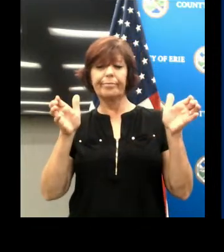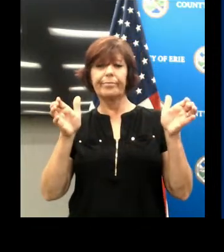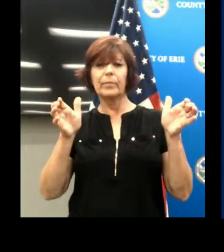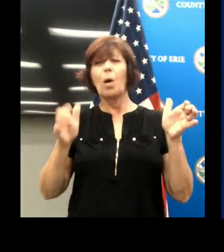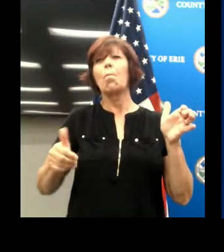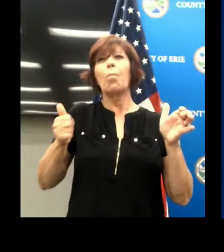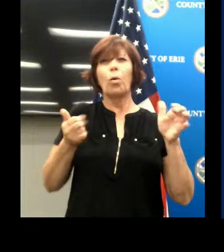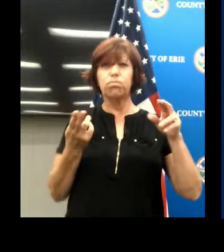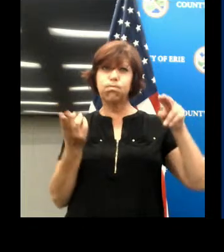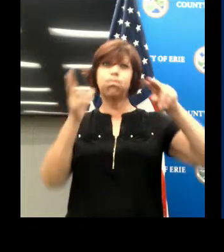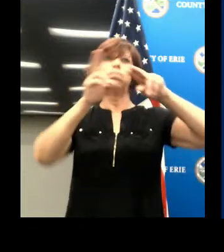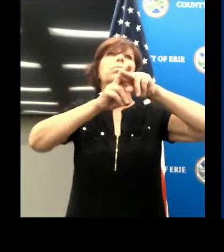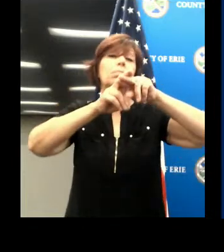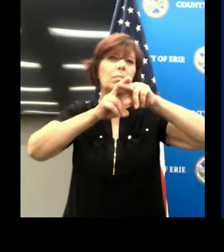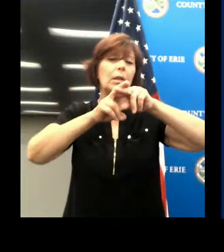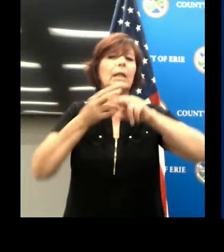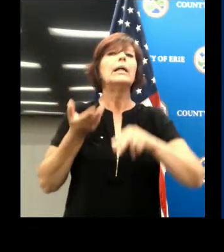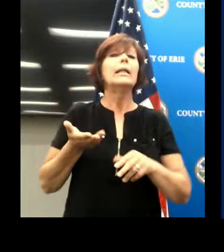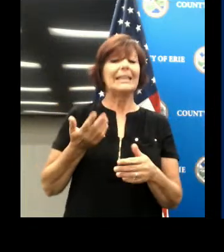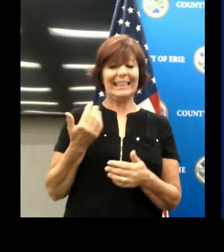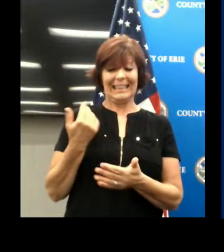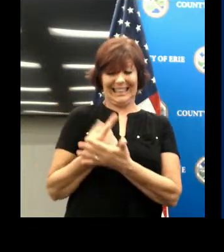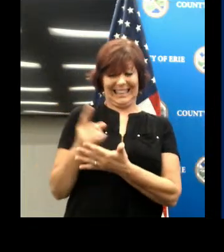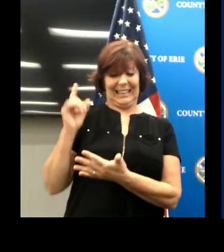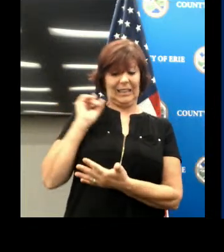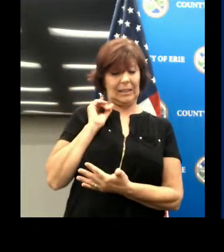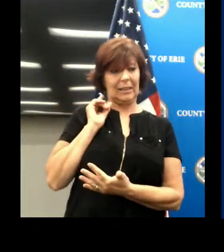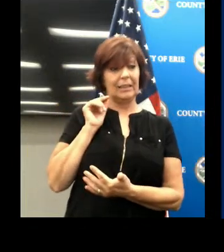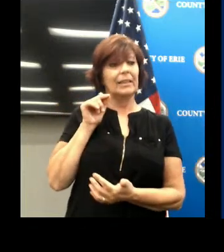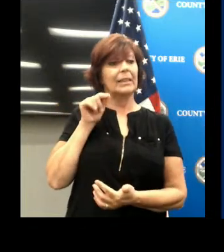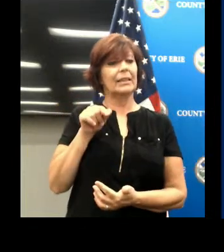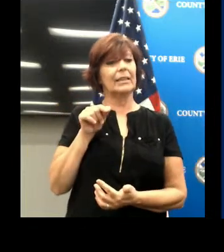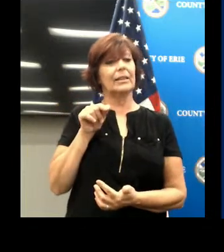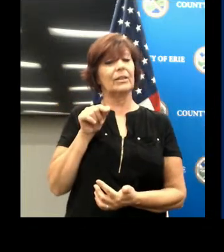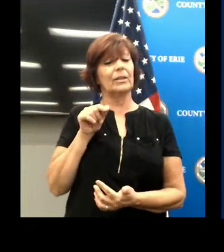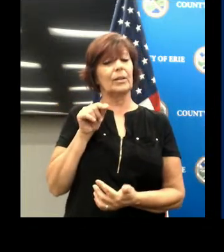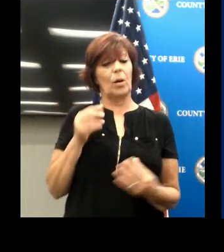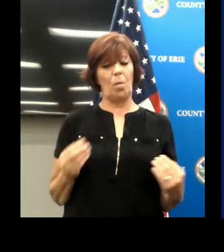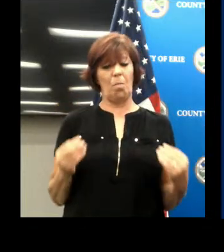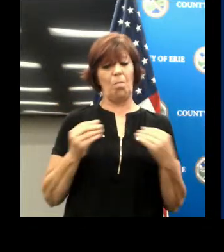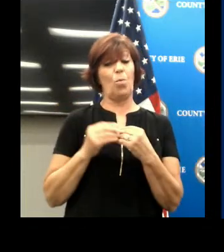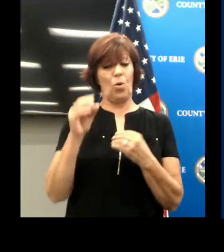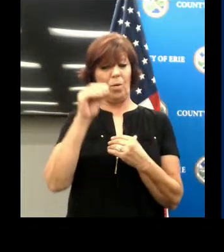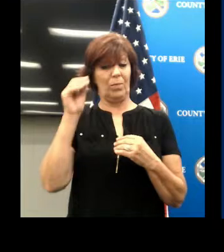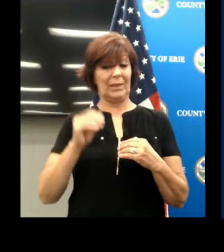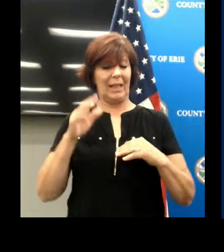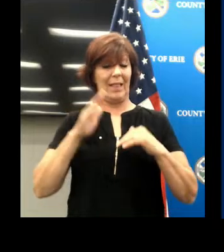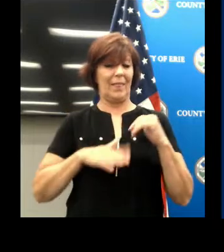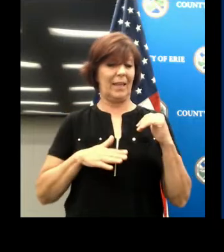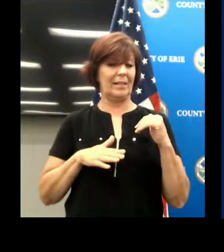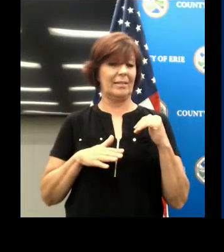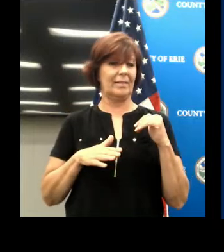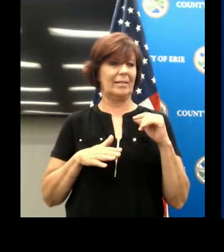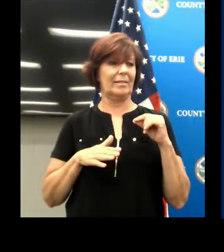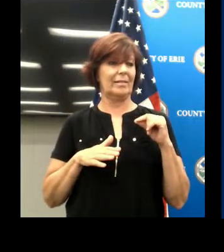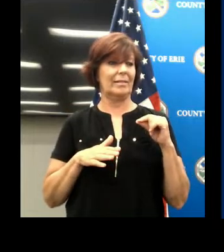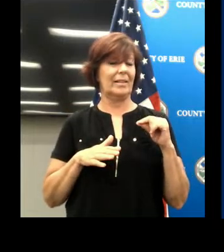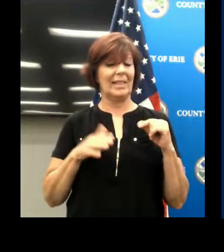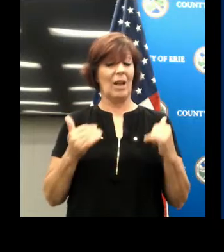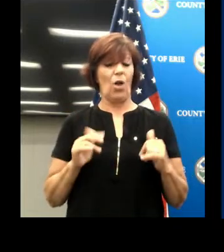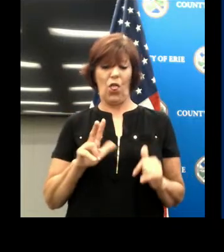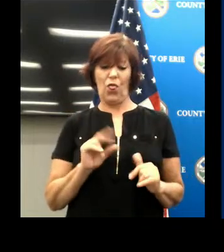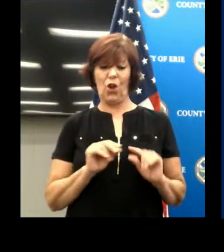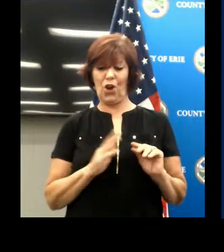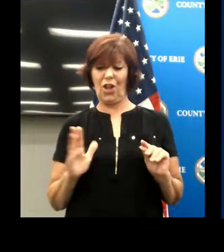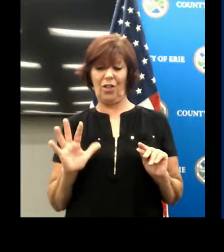seen recently. And in the past week, there is a higher percentage than the average from the 20 to 29 group and the 30 to